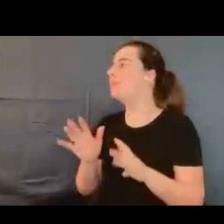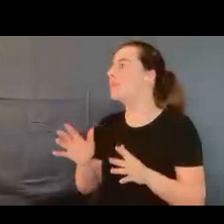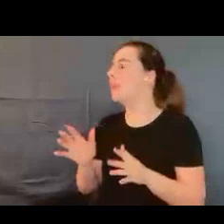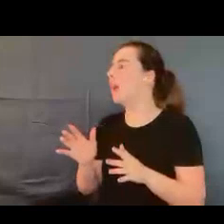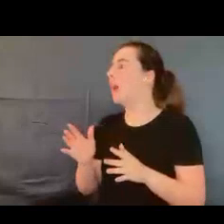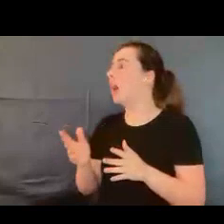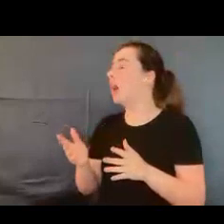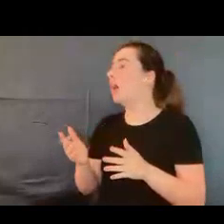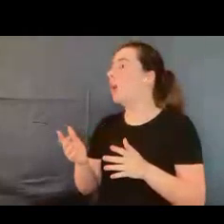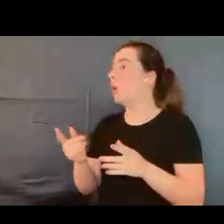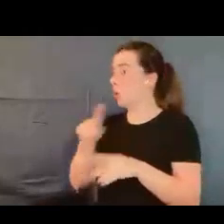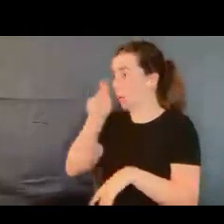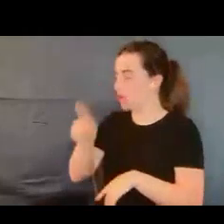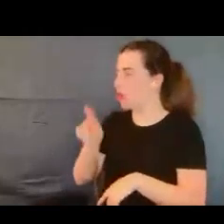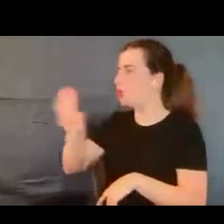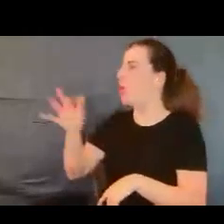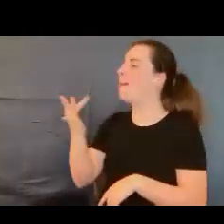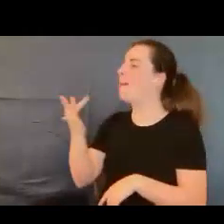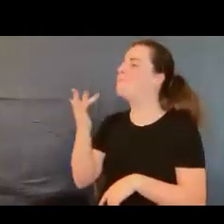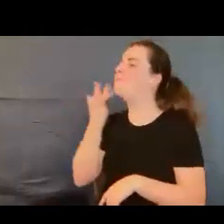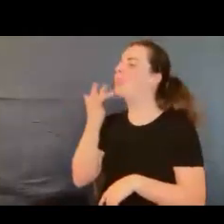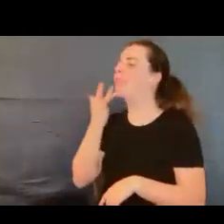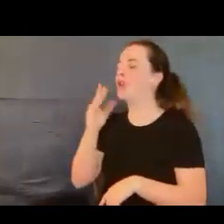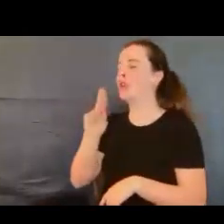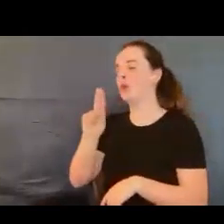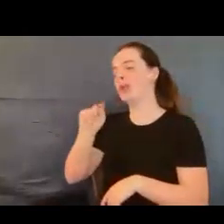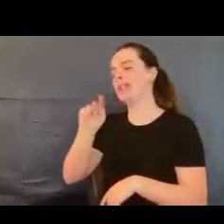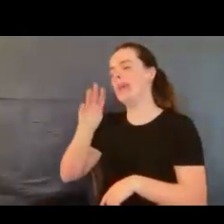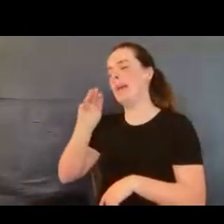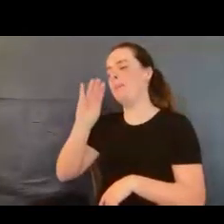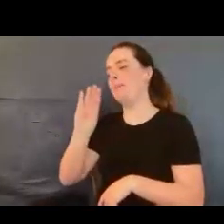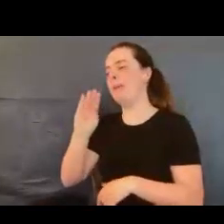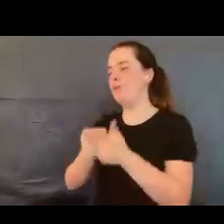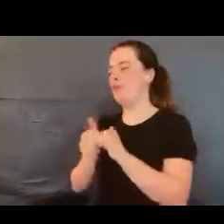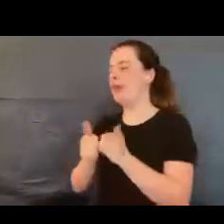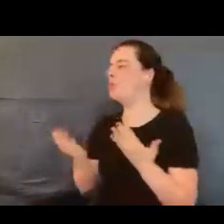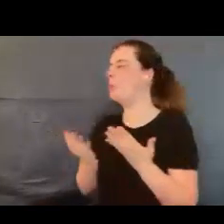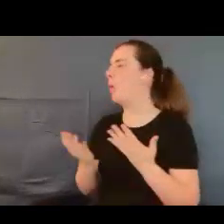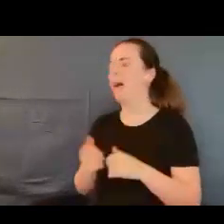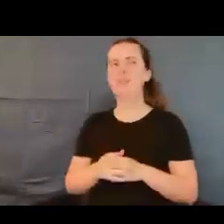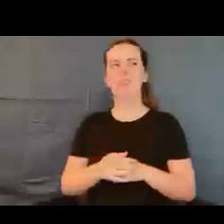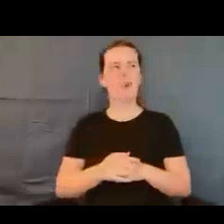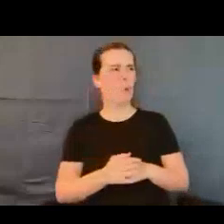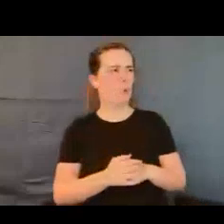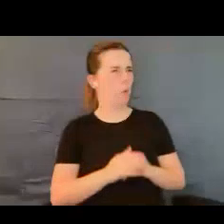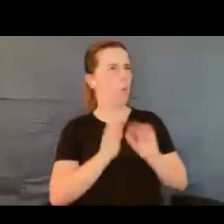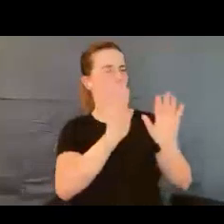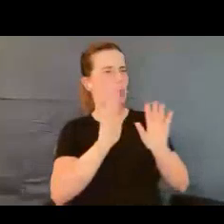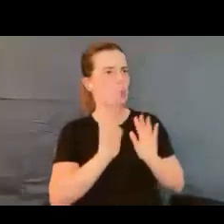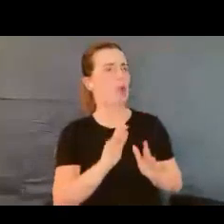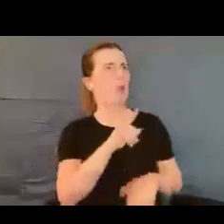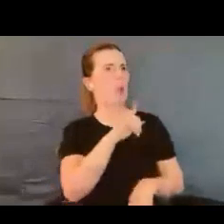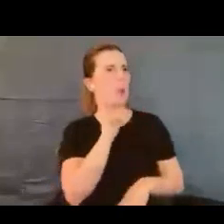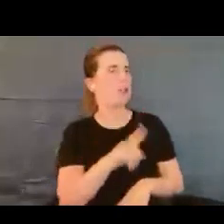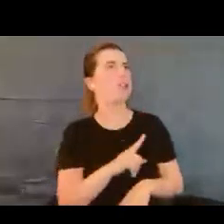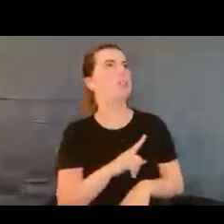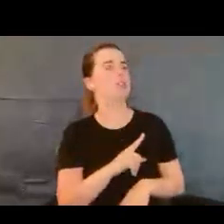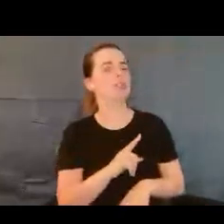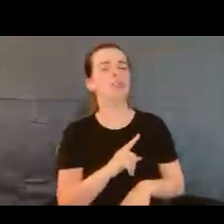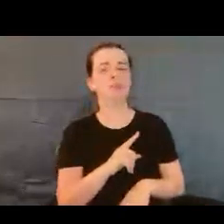UTMB race? Oh, like UTMB World Series race across the board. Great question. Okay, well, it's this Yes. is gonna sound horrible. I